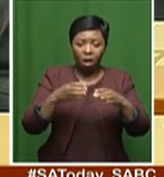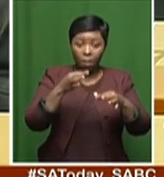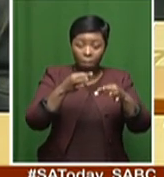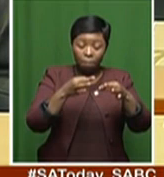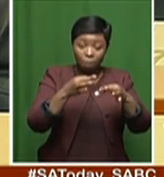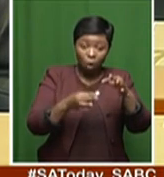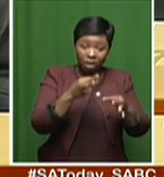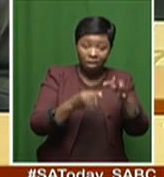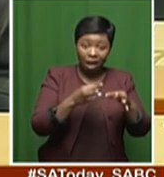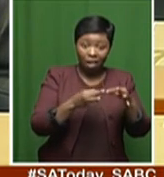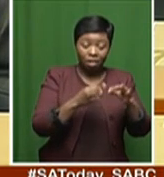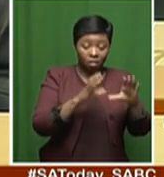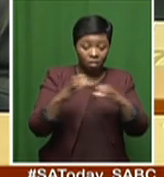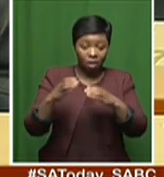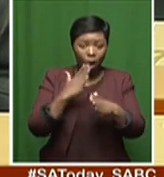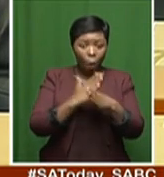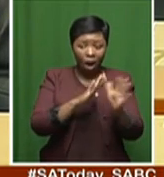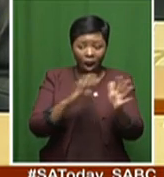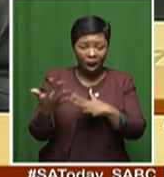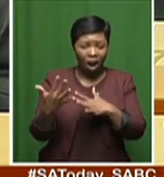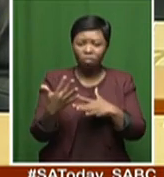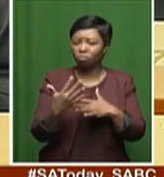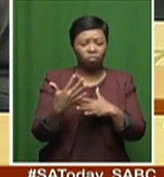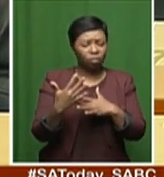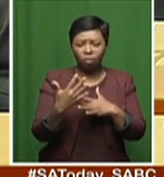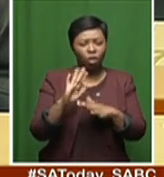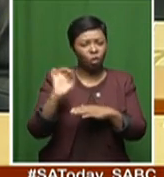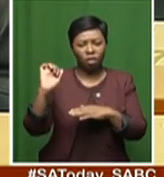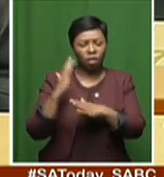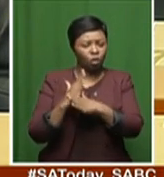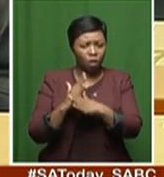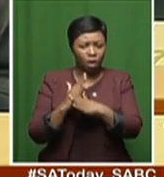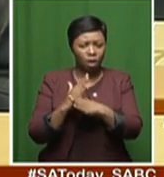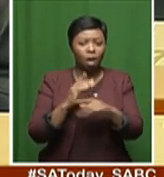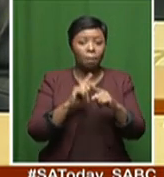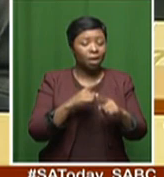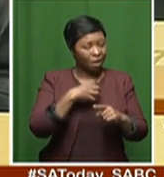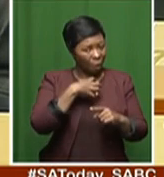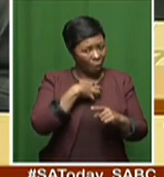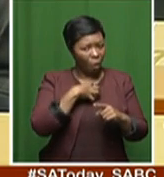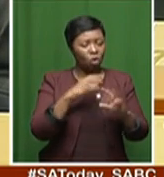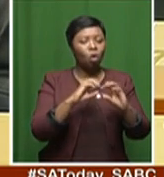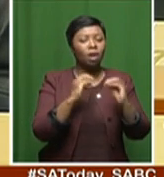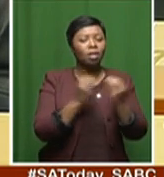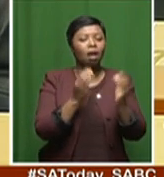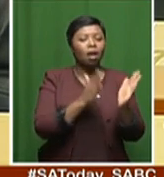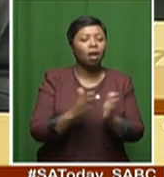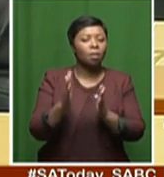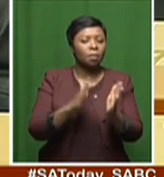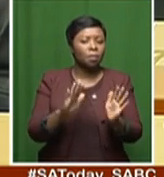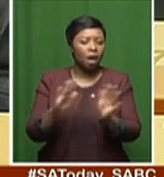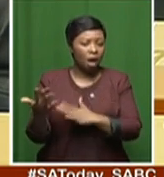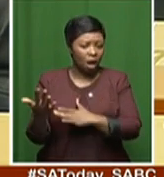of political parties themselves, particularly the ANC, to determine their own organizational arrangements.